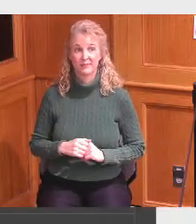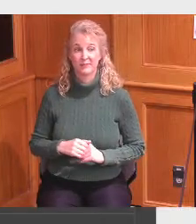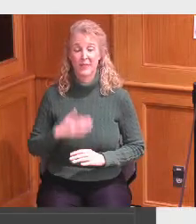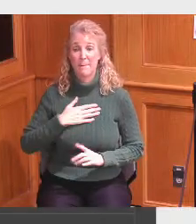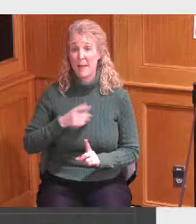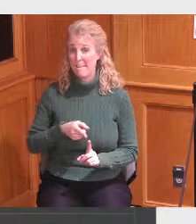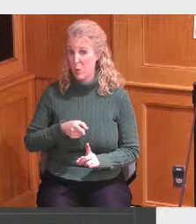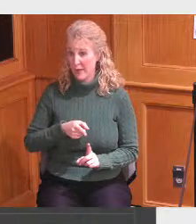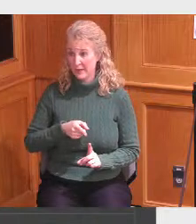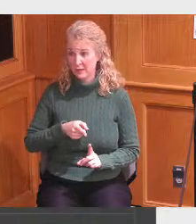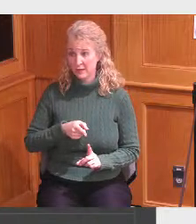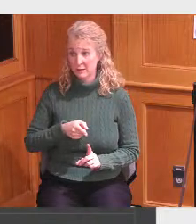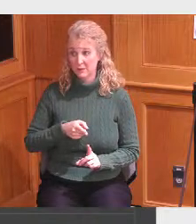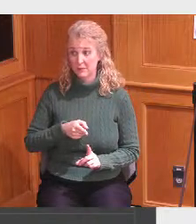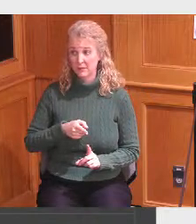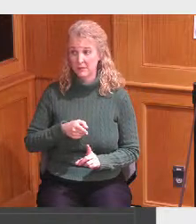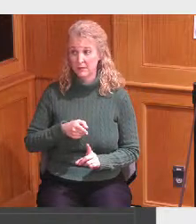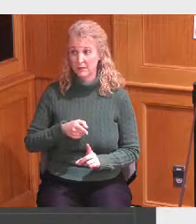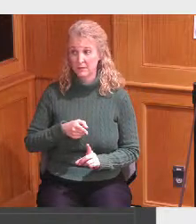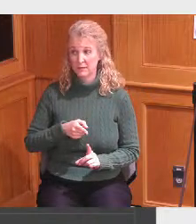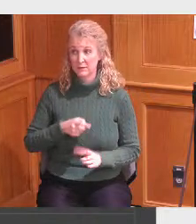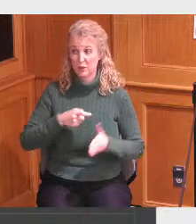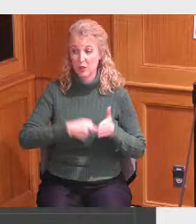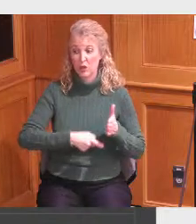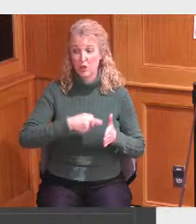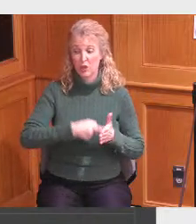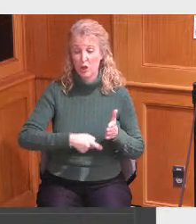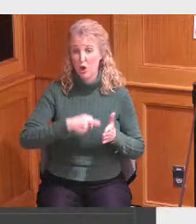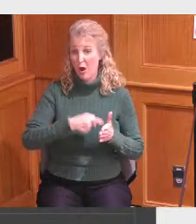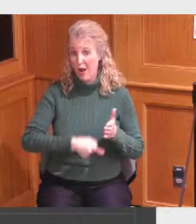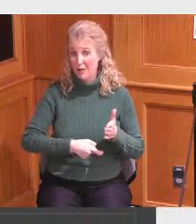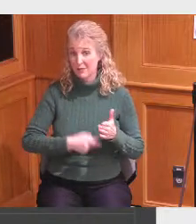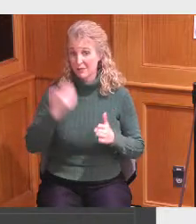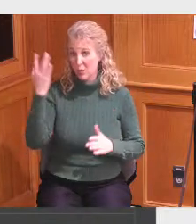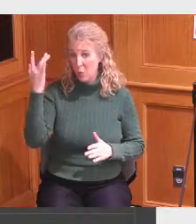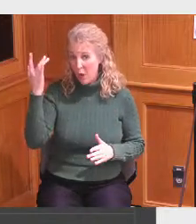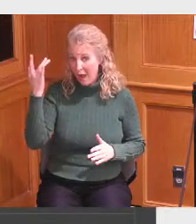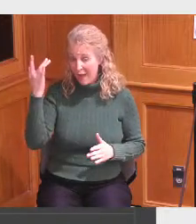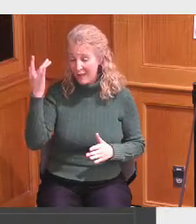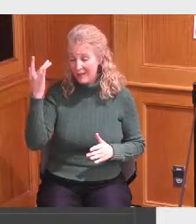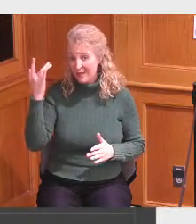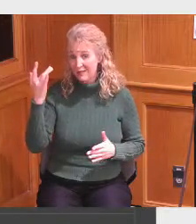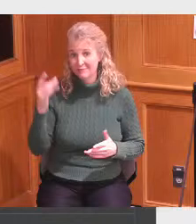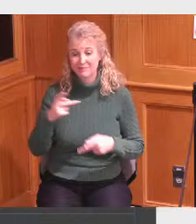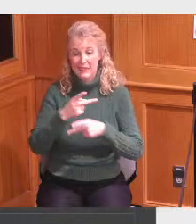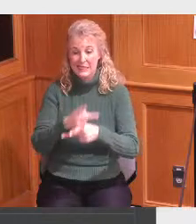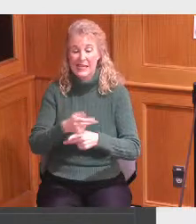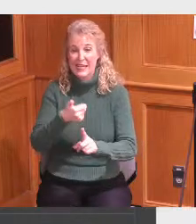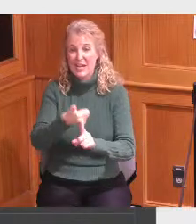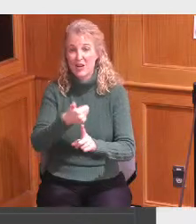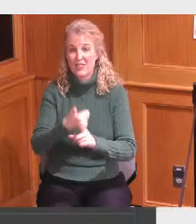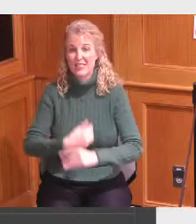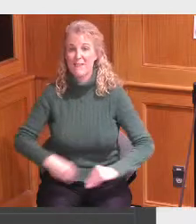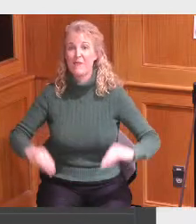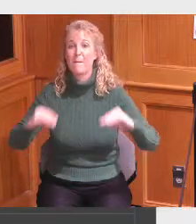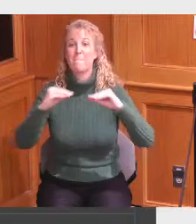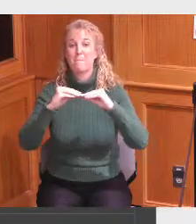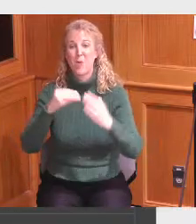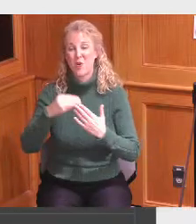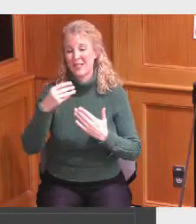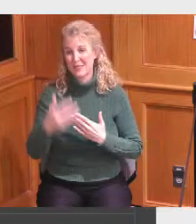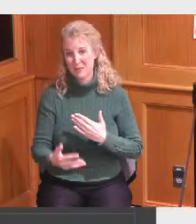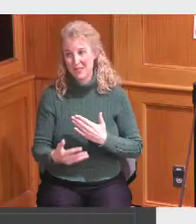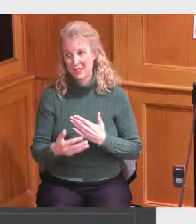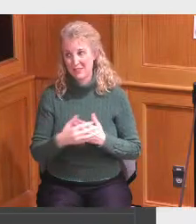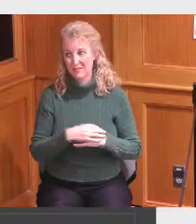point that I want to make is that the cost is driven by the increased cost of care for children that are coming in. We're